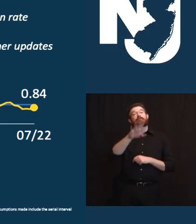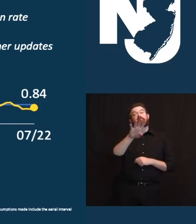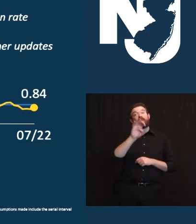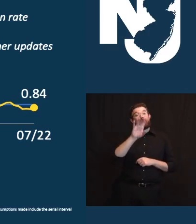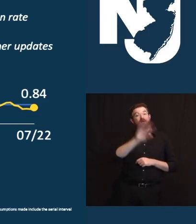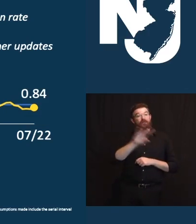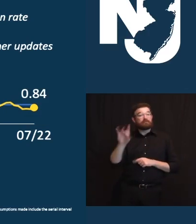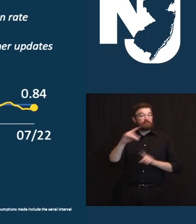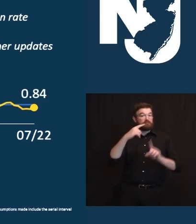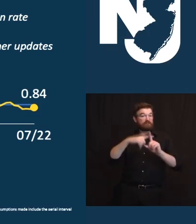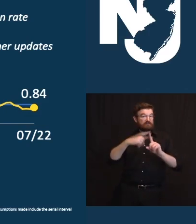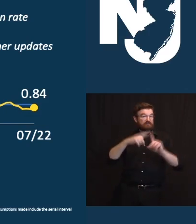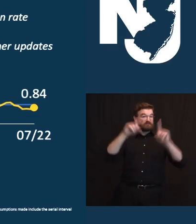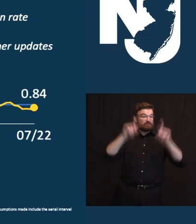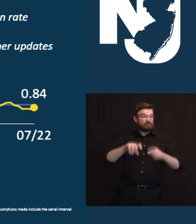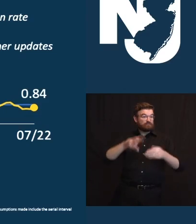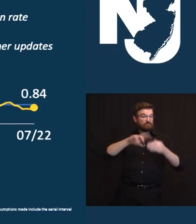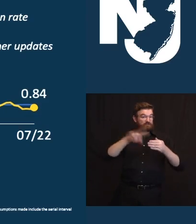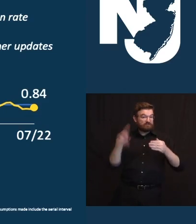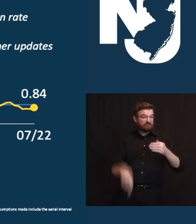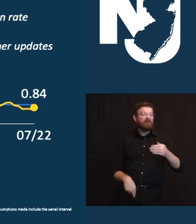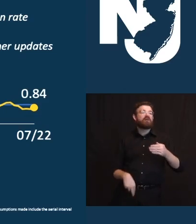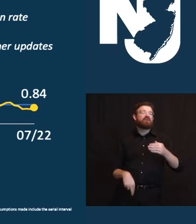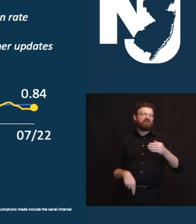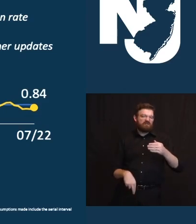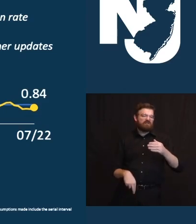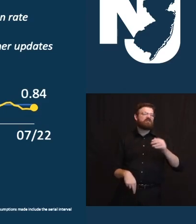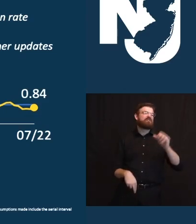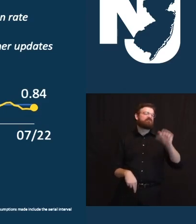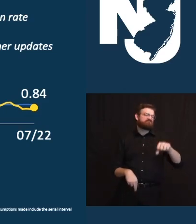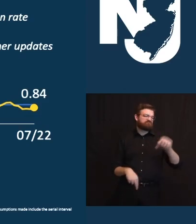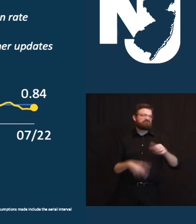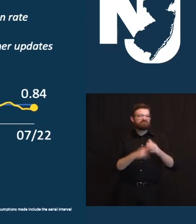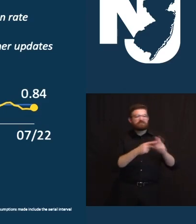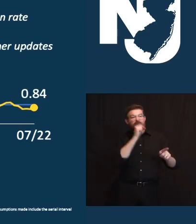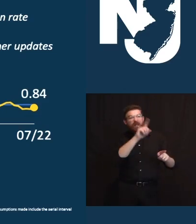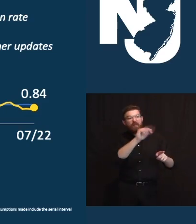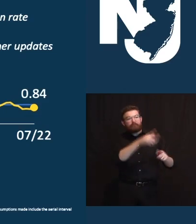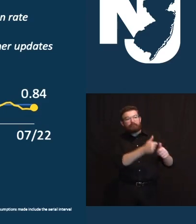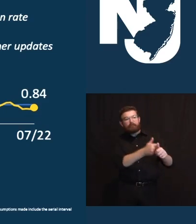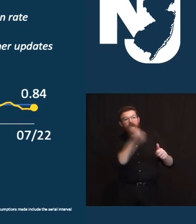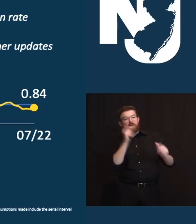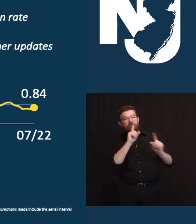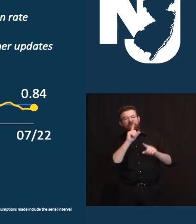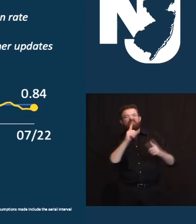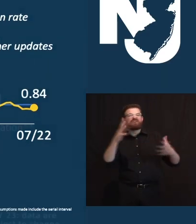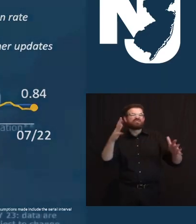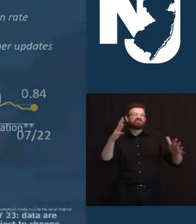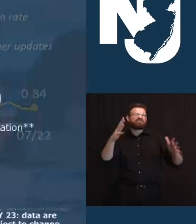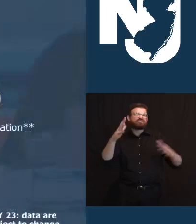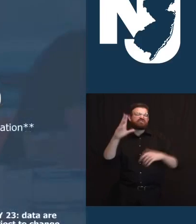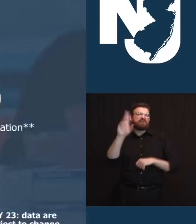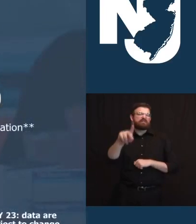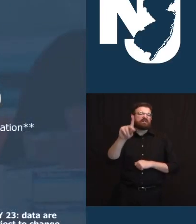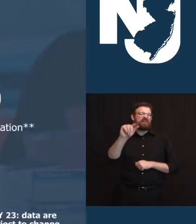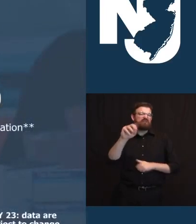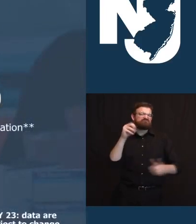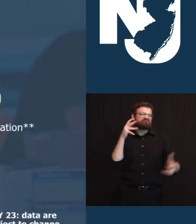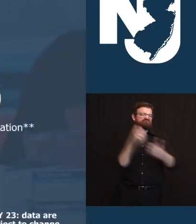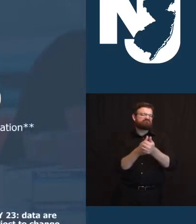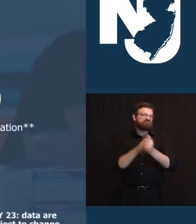my gut tells me that includes some catch-up over the past week, not just the ones that were taken on July 20. In our healthcare system, as of last